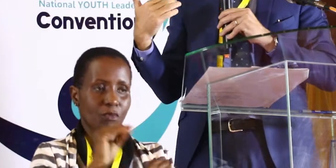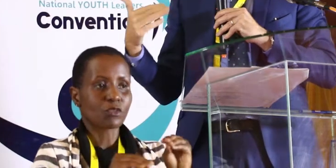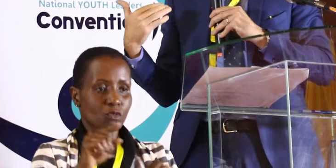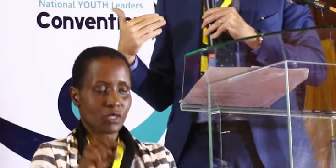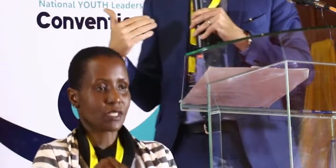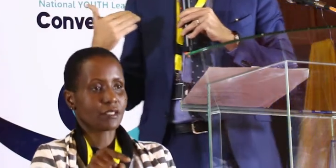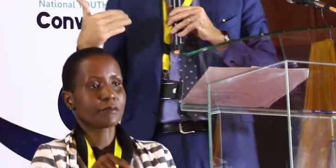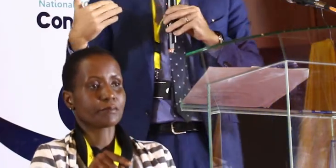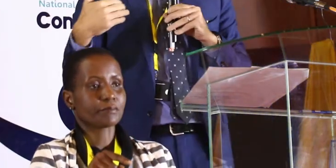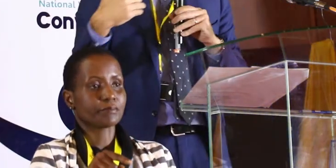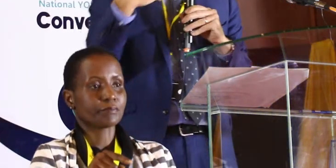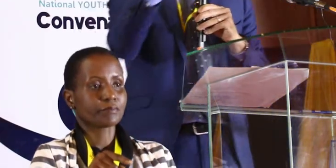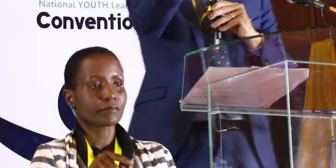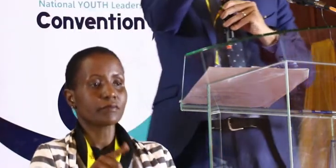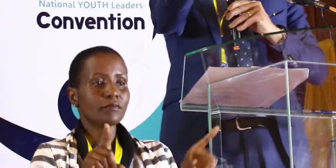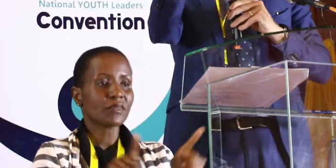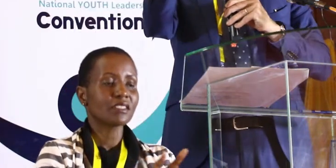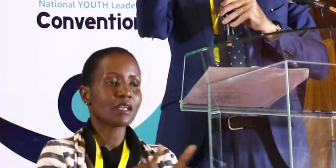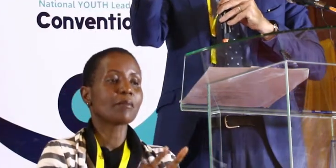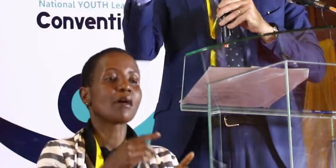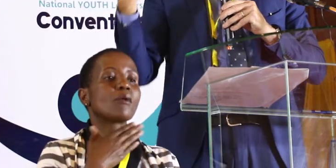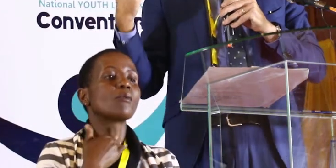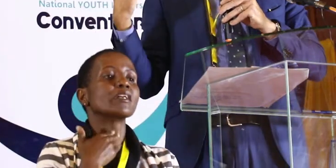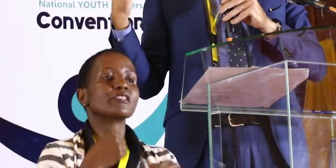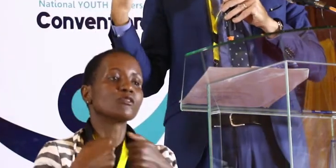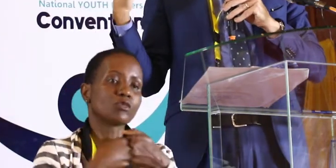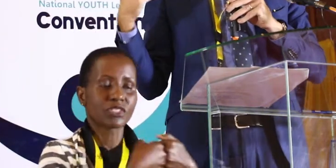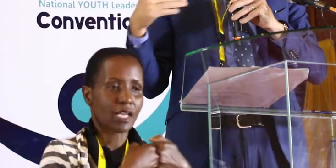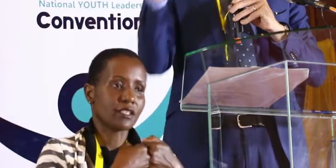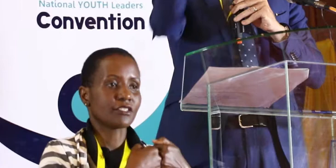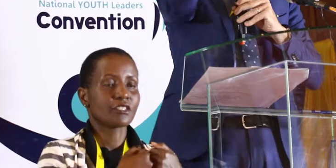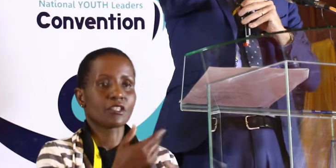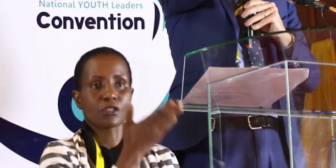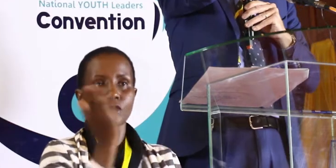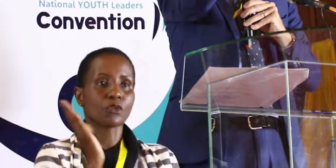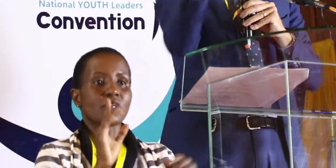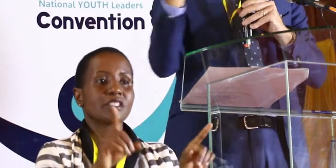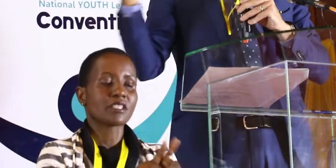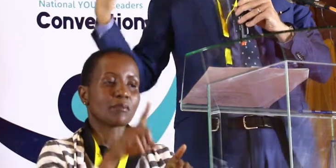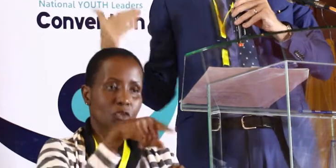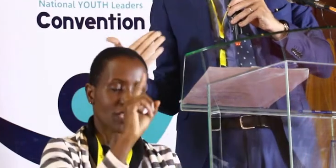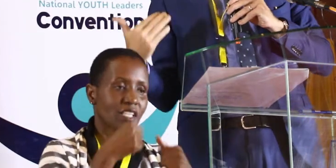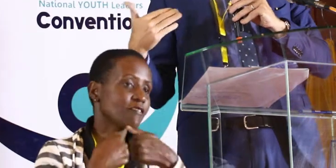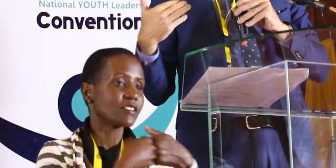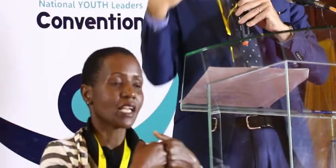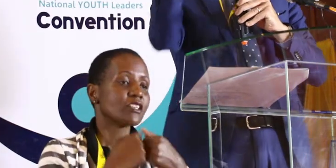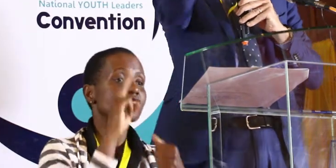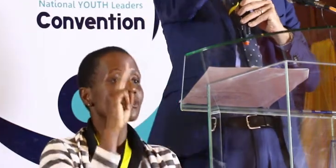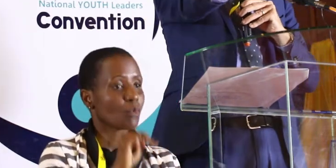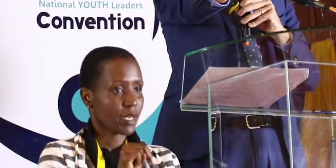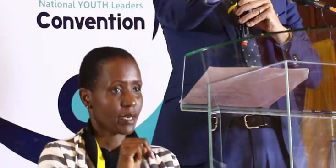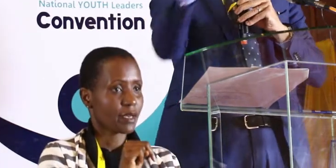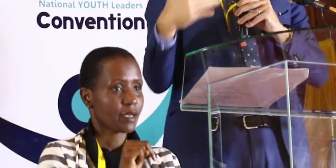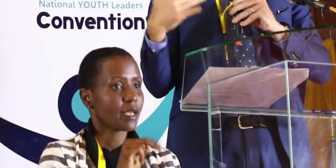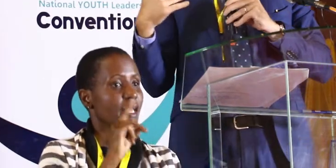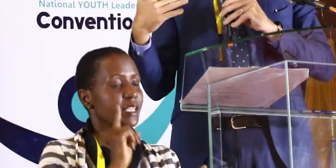meaningfully. And I would like to challenge you also to challenge the UN when you